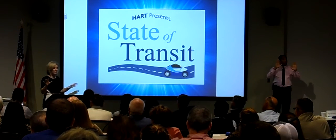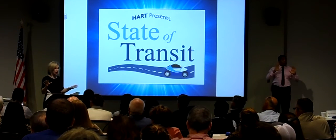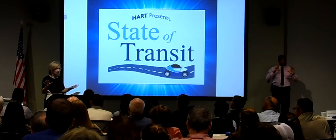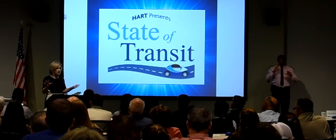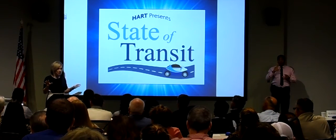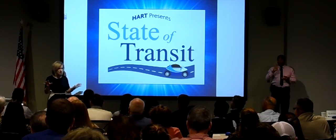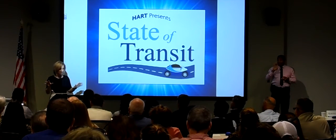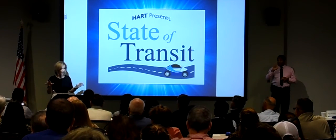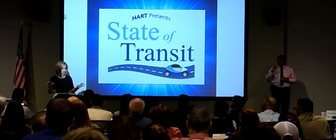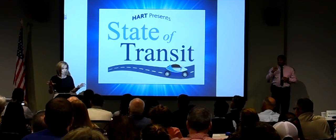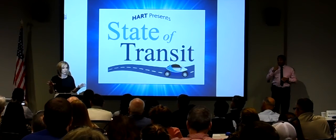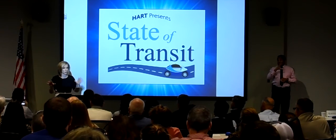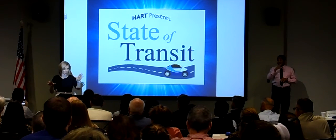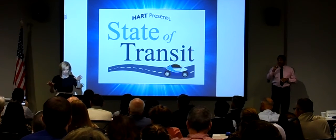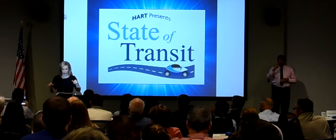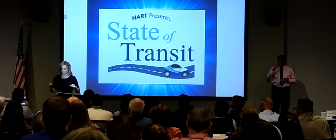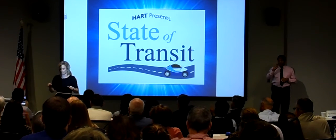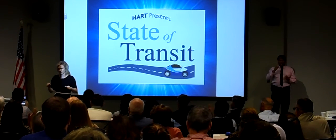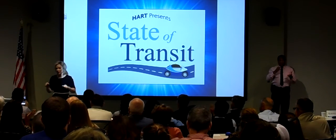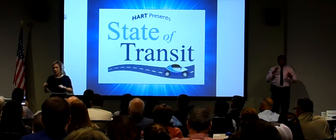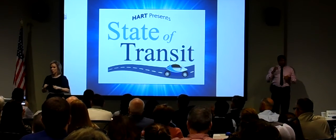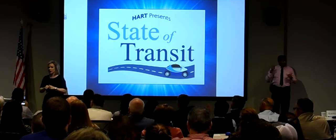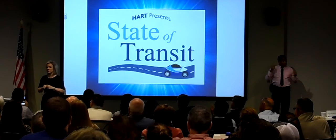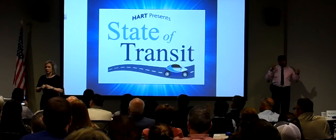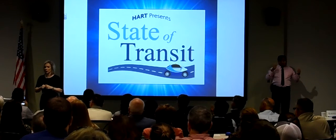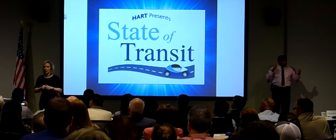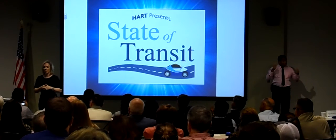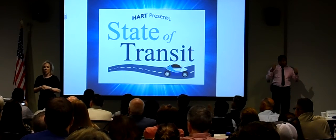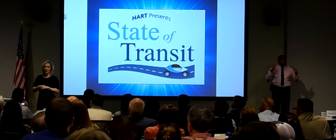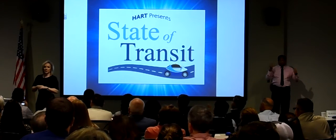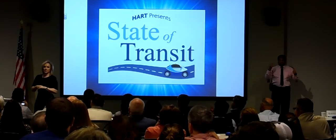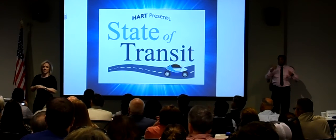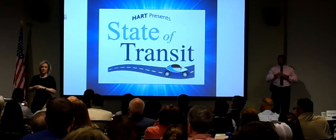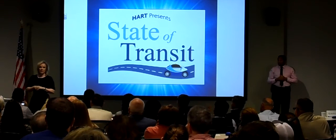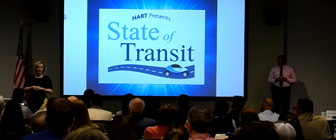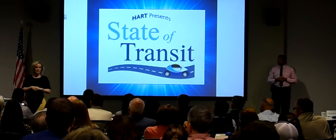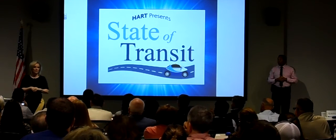van game. Do we have an excellent bus and van service?